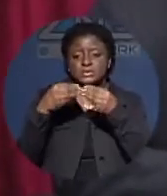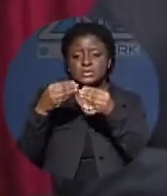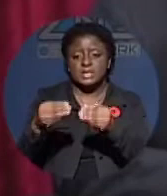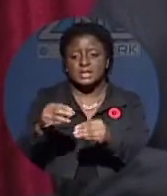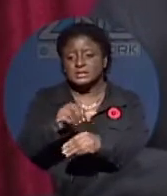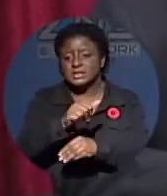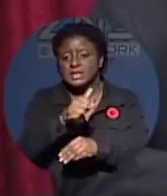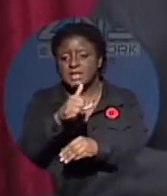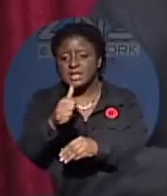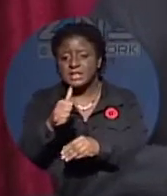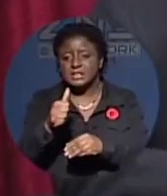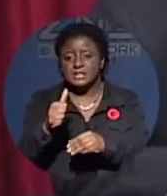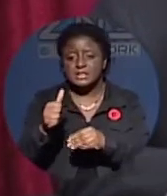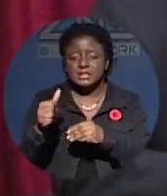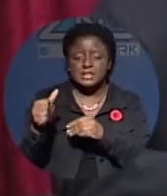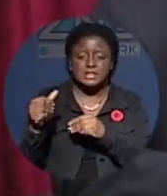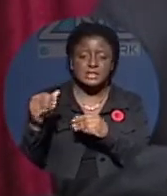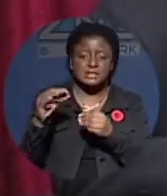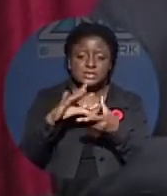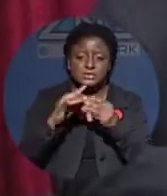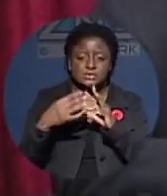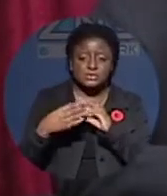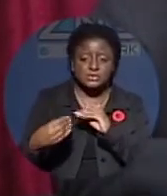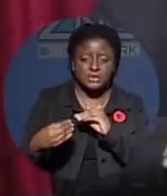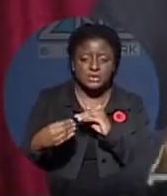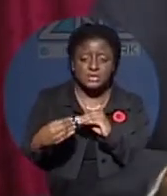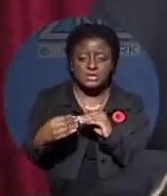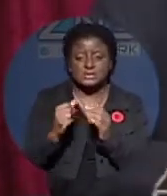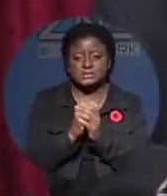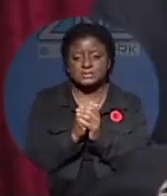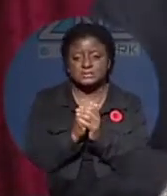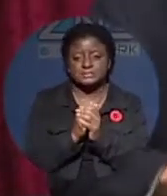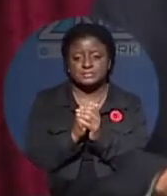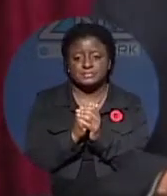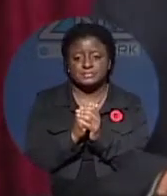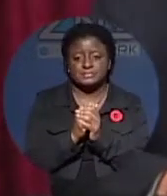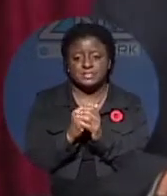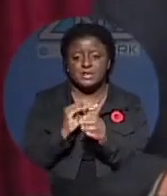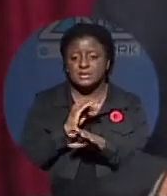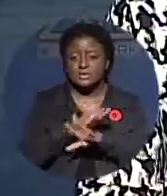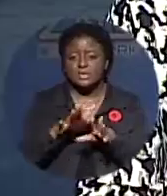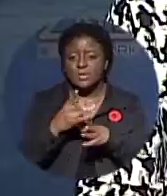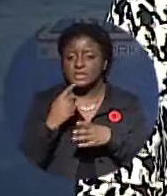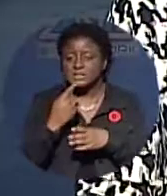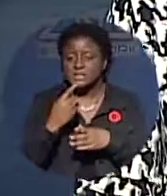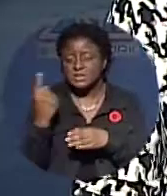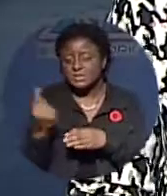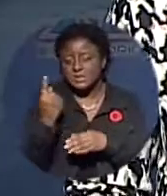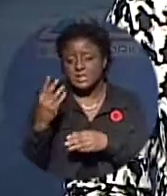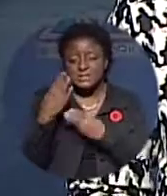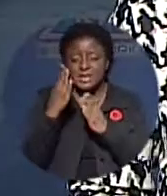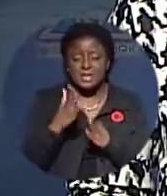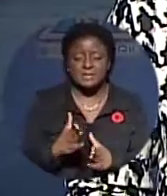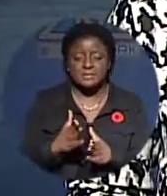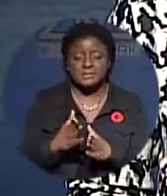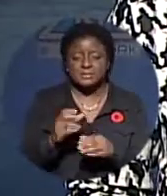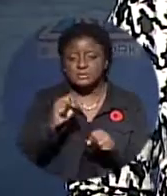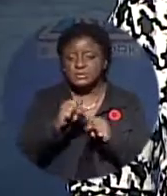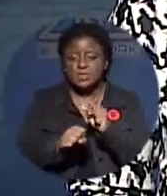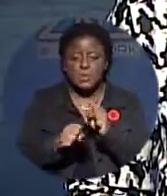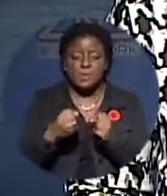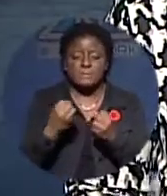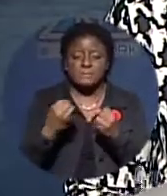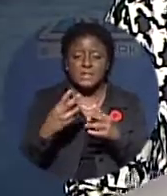rumors, or I just don't want to restrict my comments to solely to Bahamians that are doing this. And with so many illegal